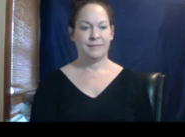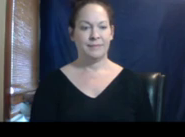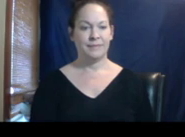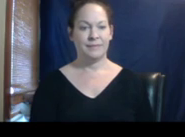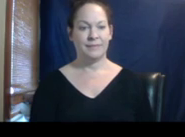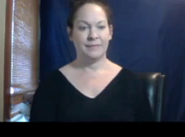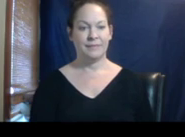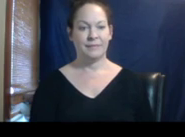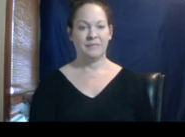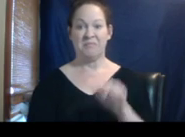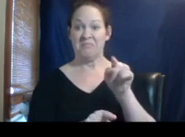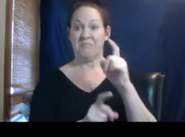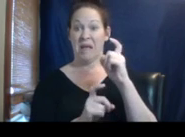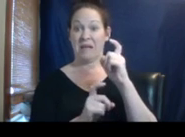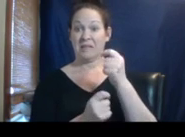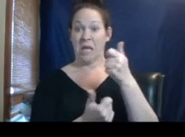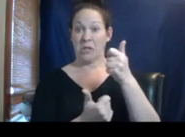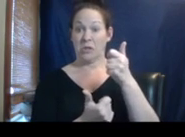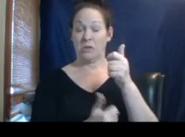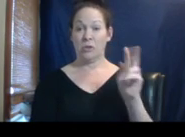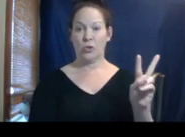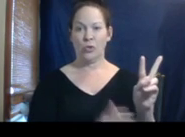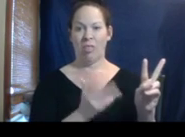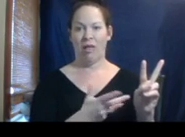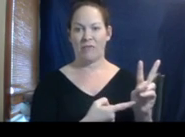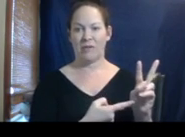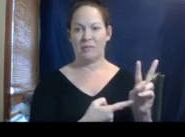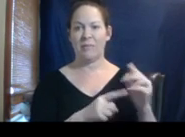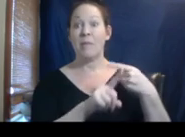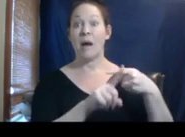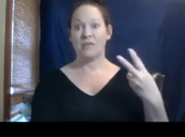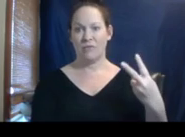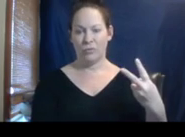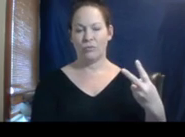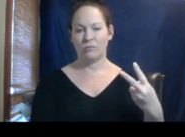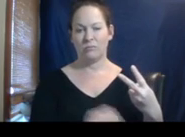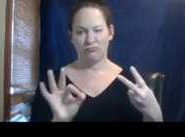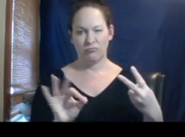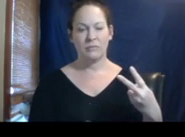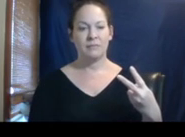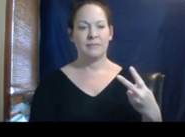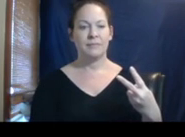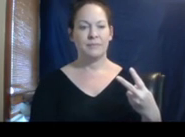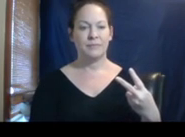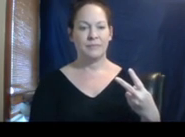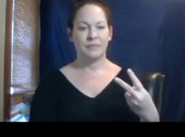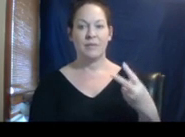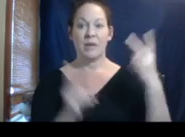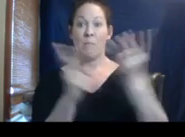And when I divide these cancel, leaving 2. And it's a positive 2. So I'll multiply my 2